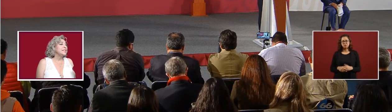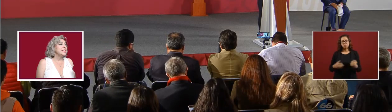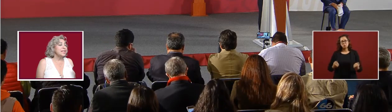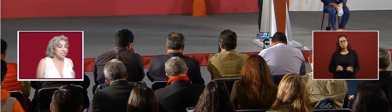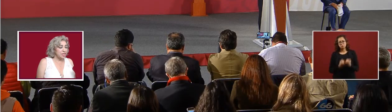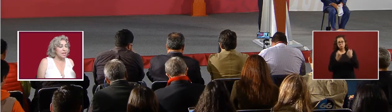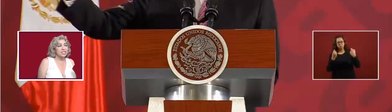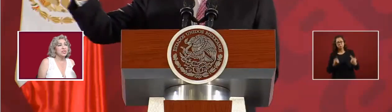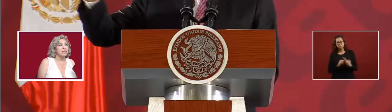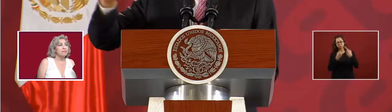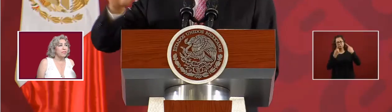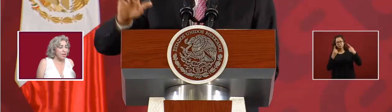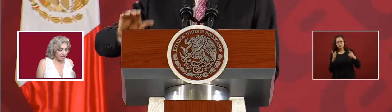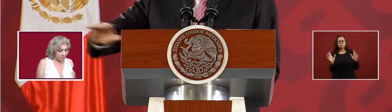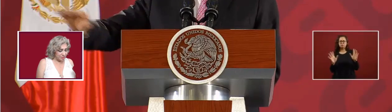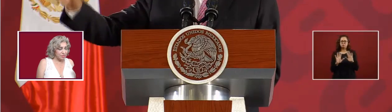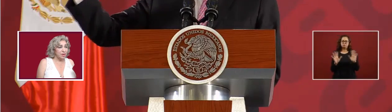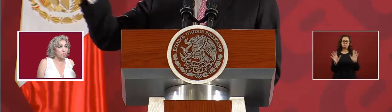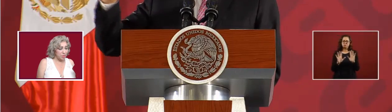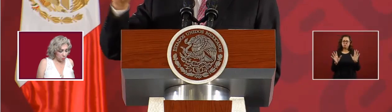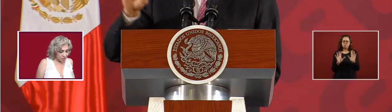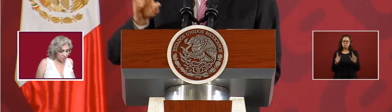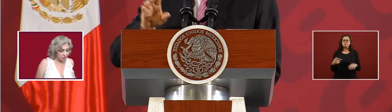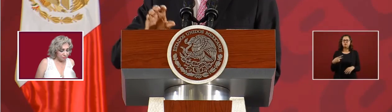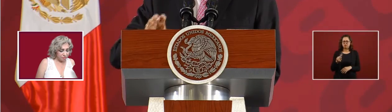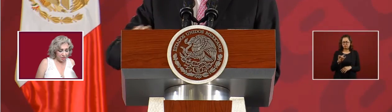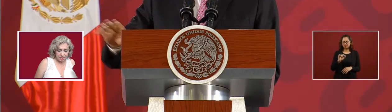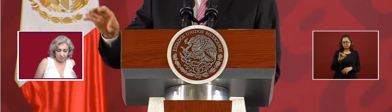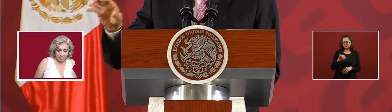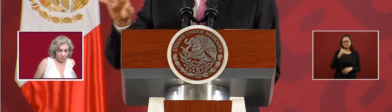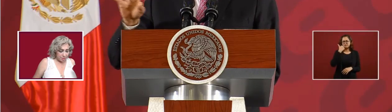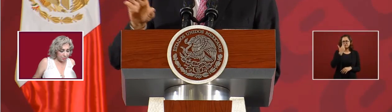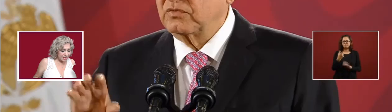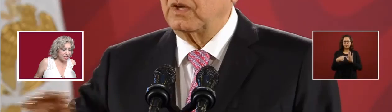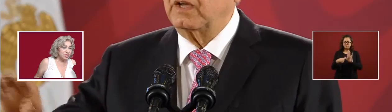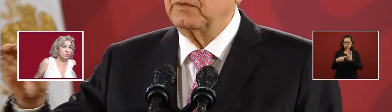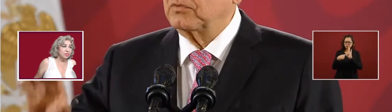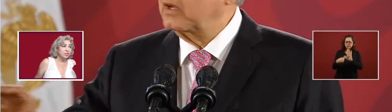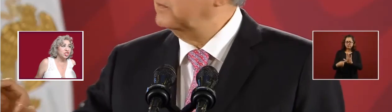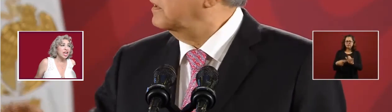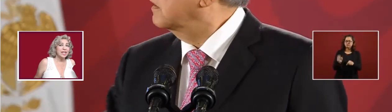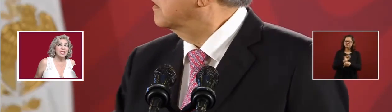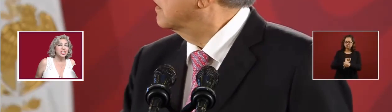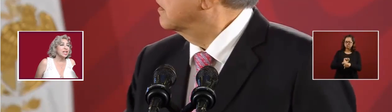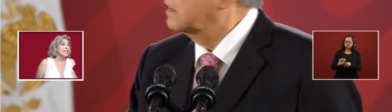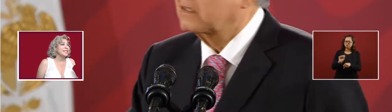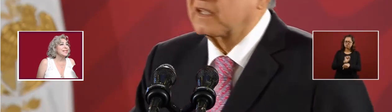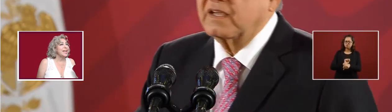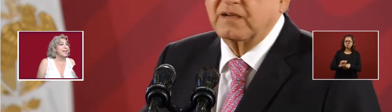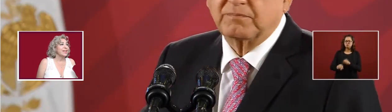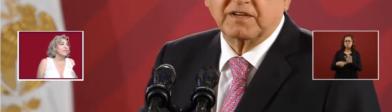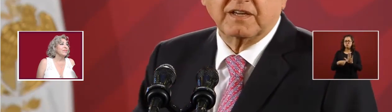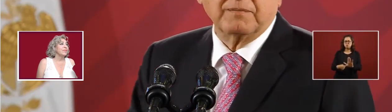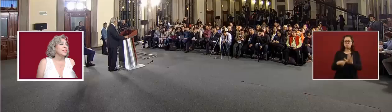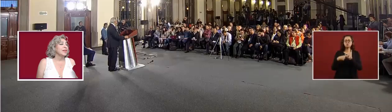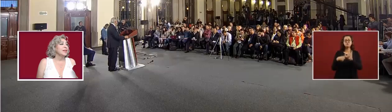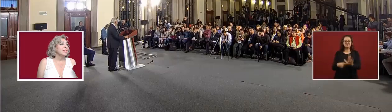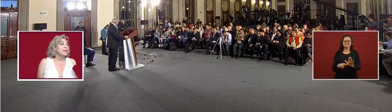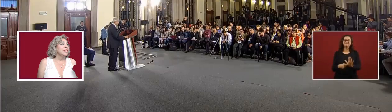it's not to confront with a will to confront but it's to gently gently say